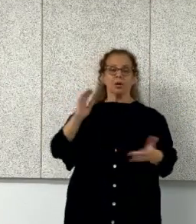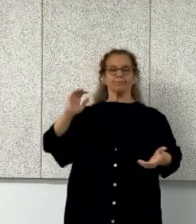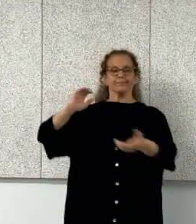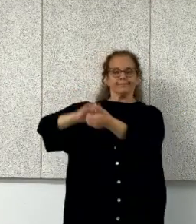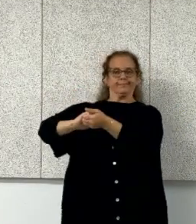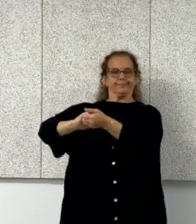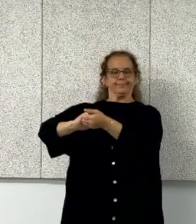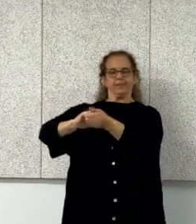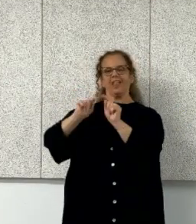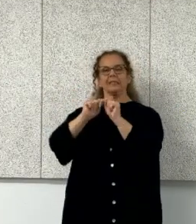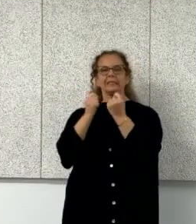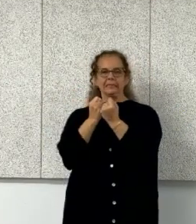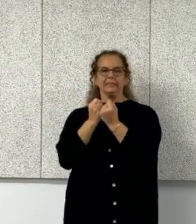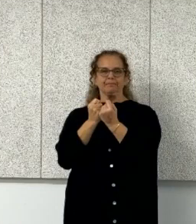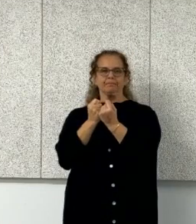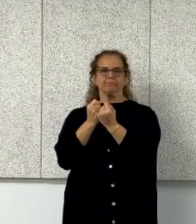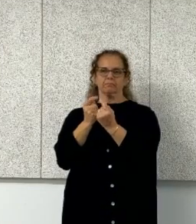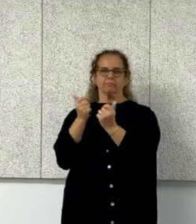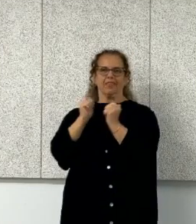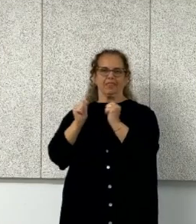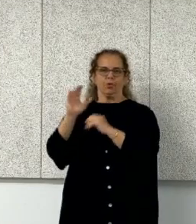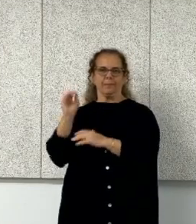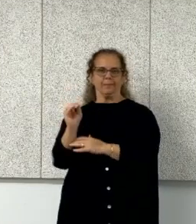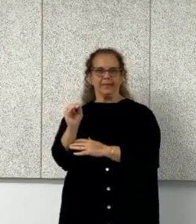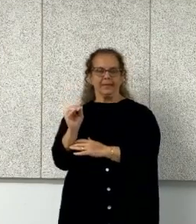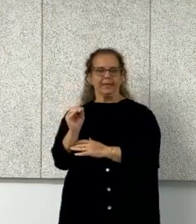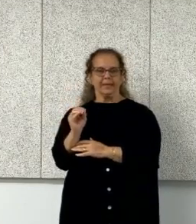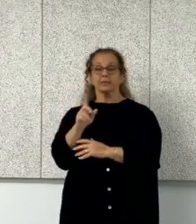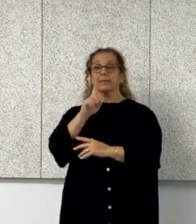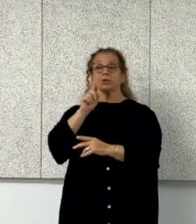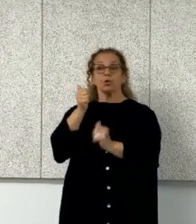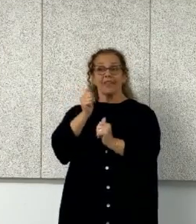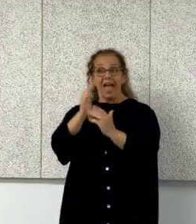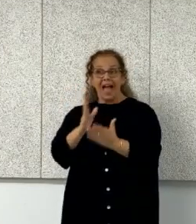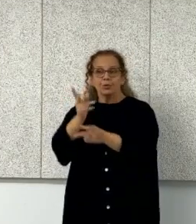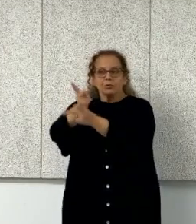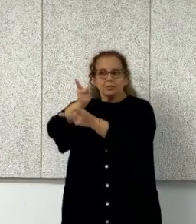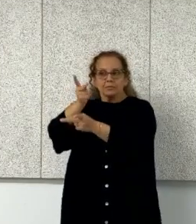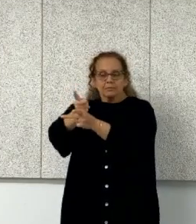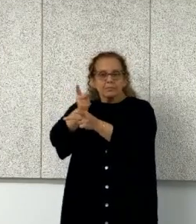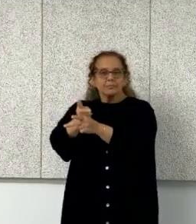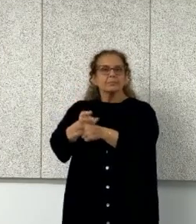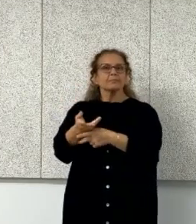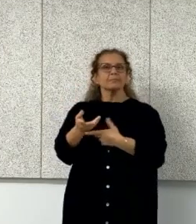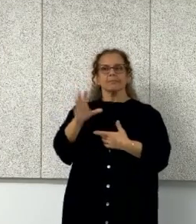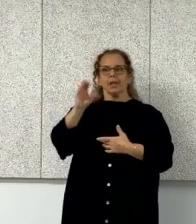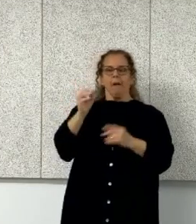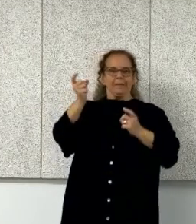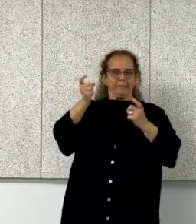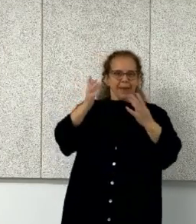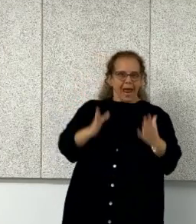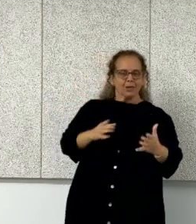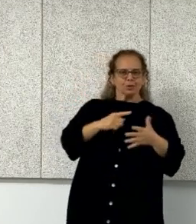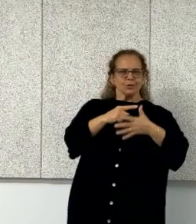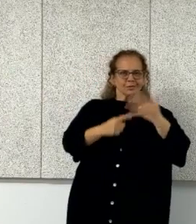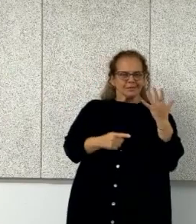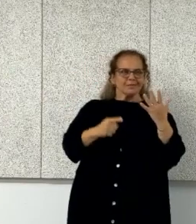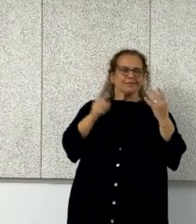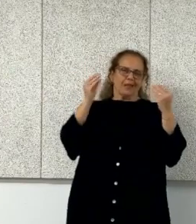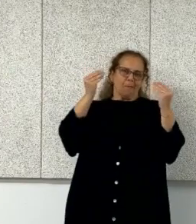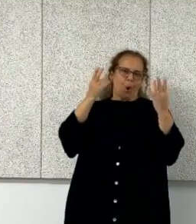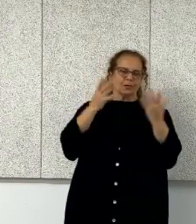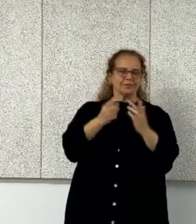of the organization, to make sure that the, you know, that the actors are cared for. We are also company managers, right? So